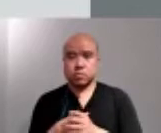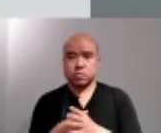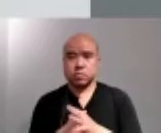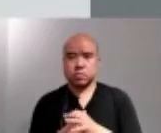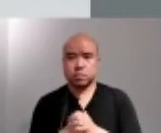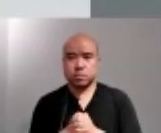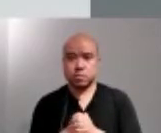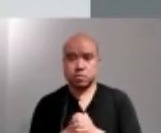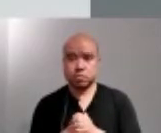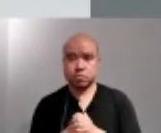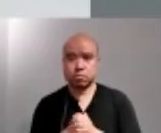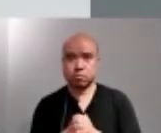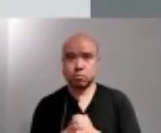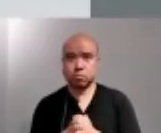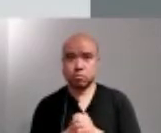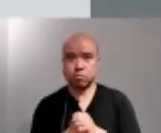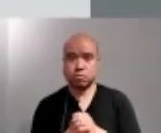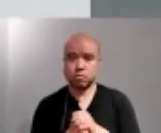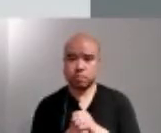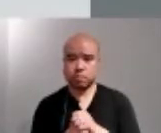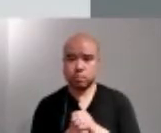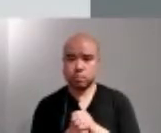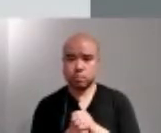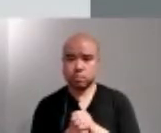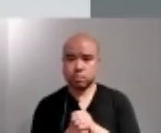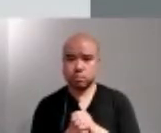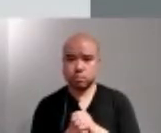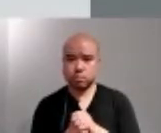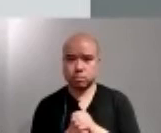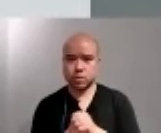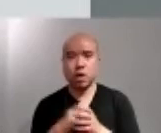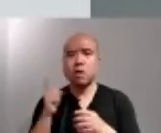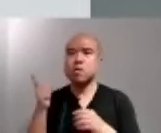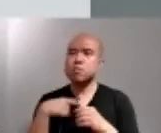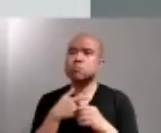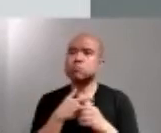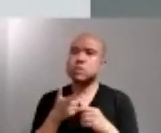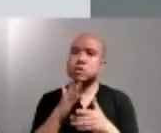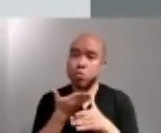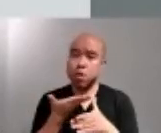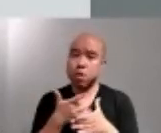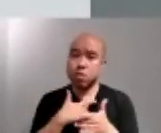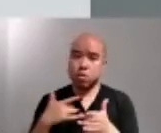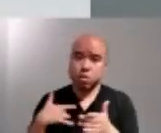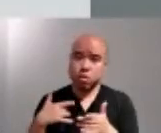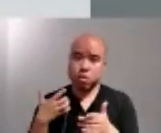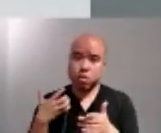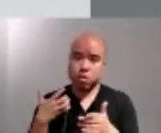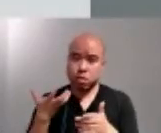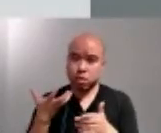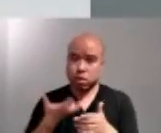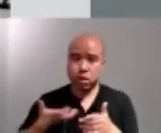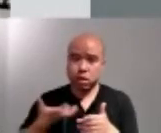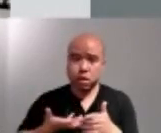recently attracted attention. And since the COVID-19, interest has increased even